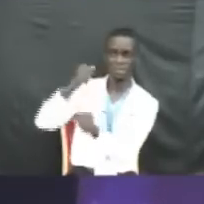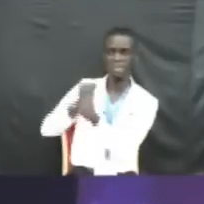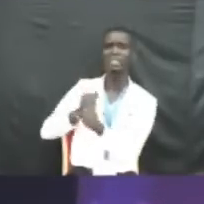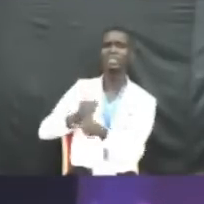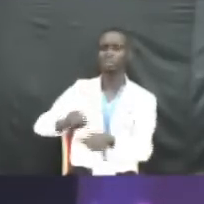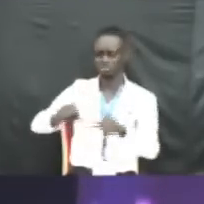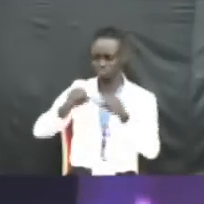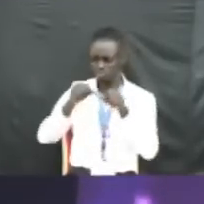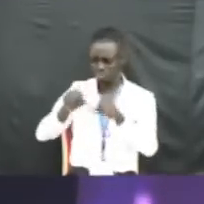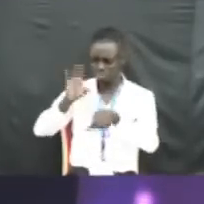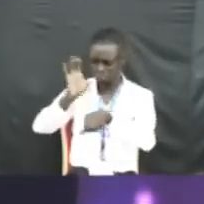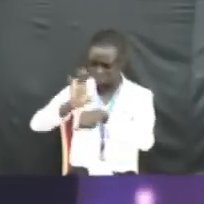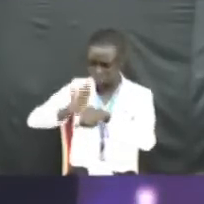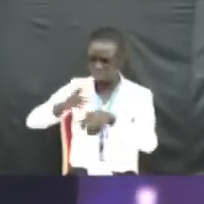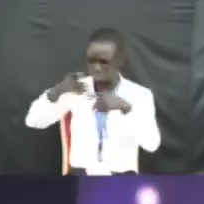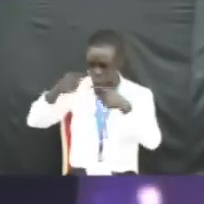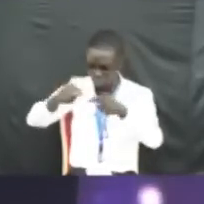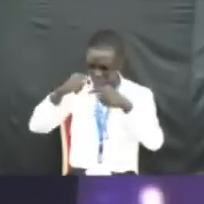care program,